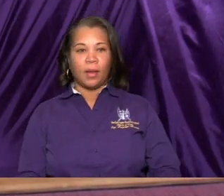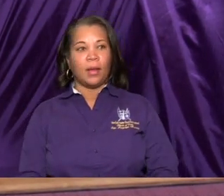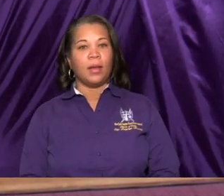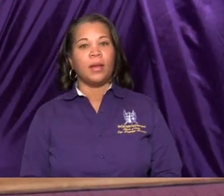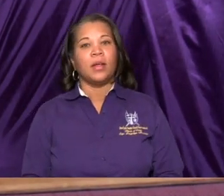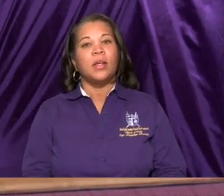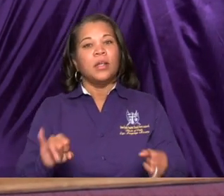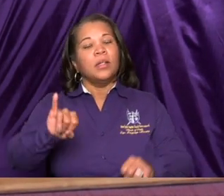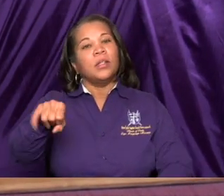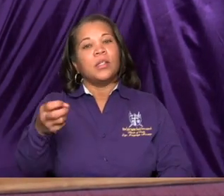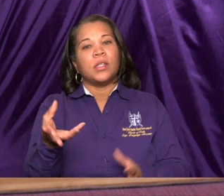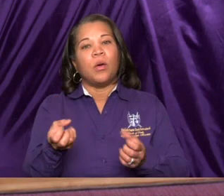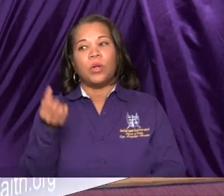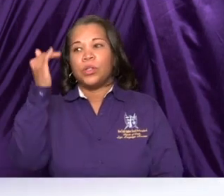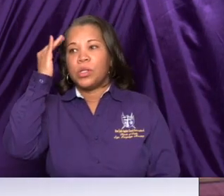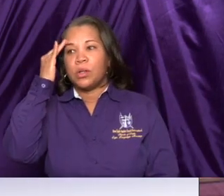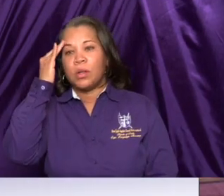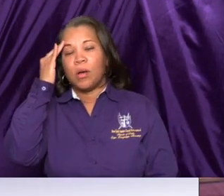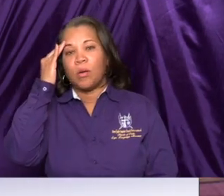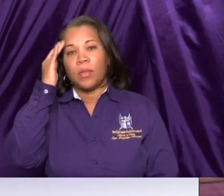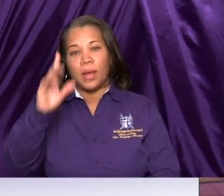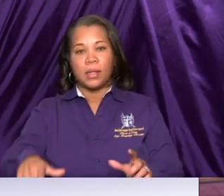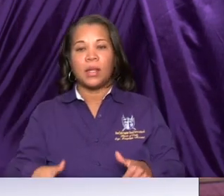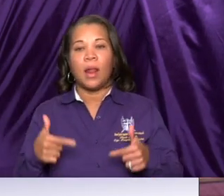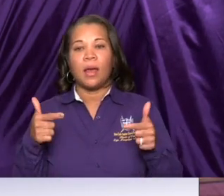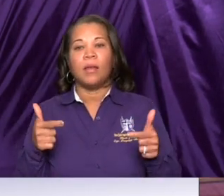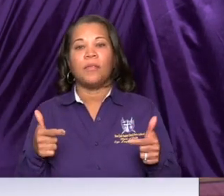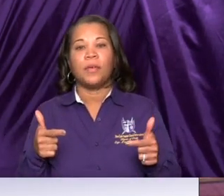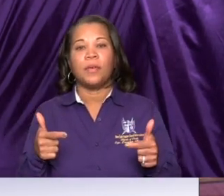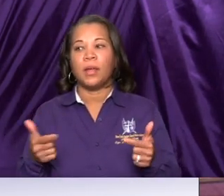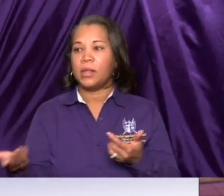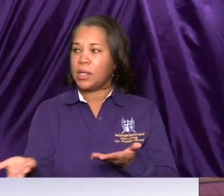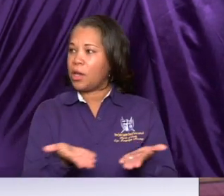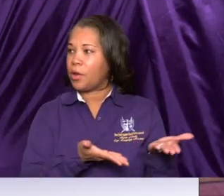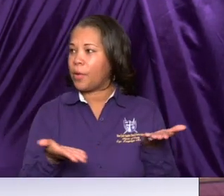just want you just to know that his light is here.